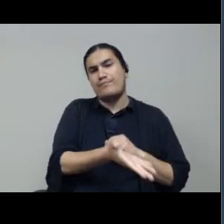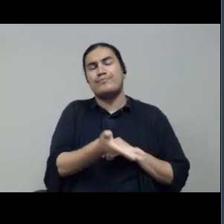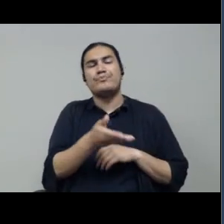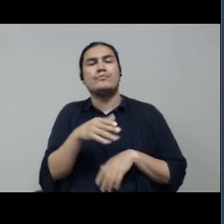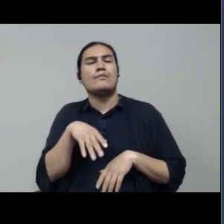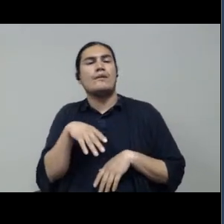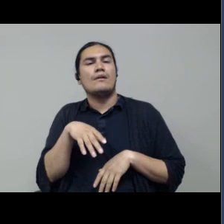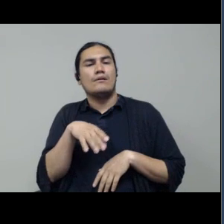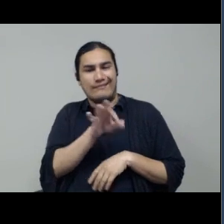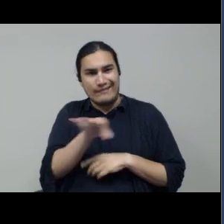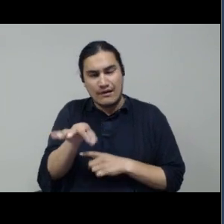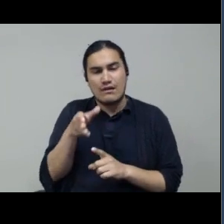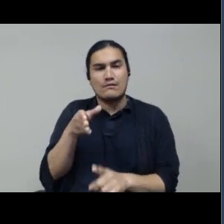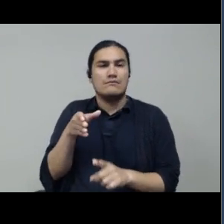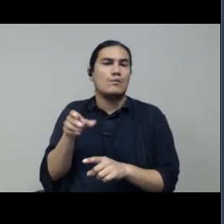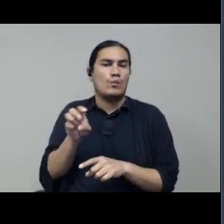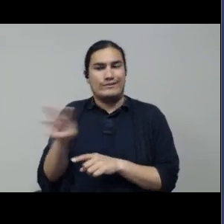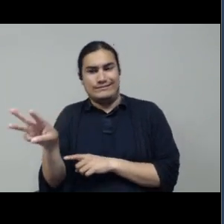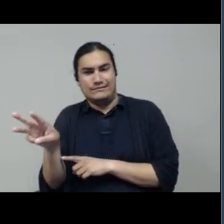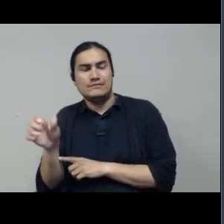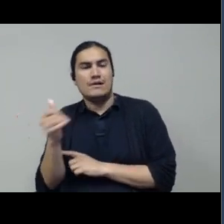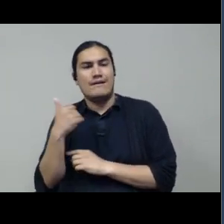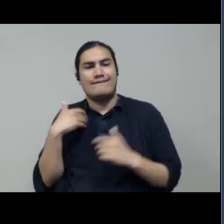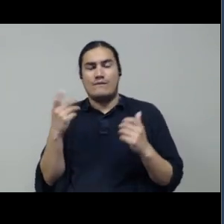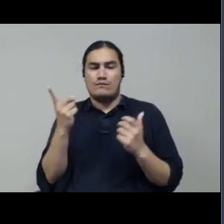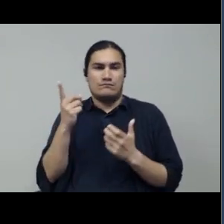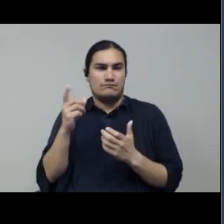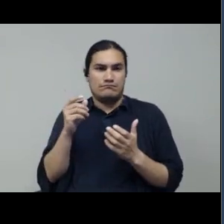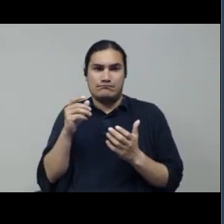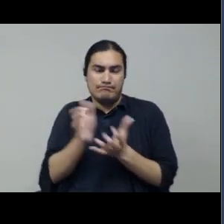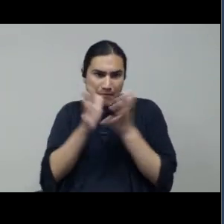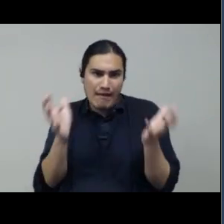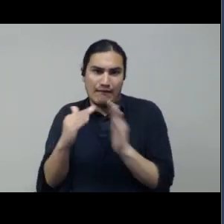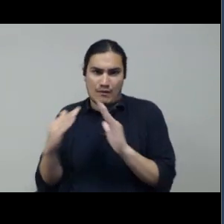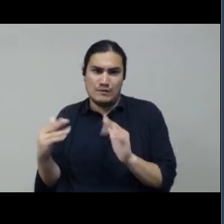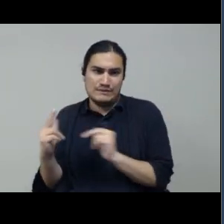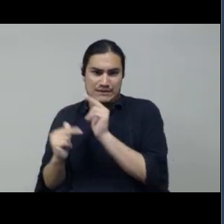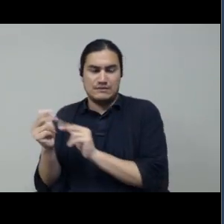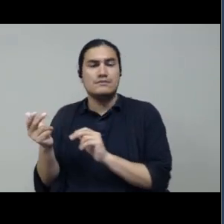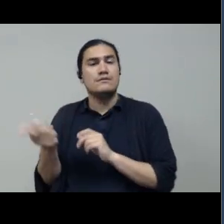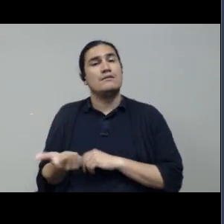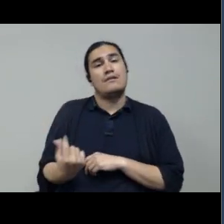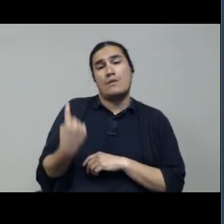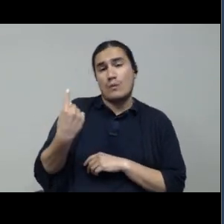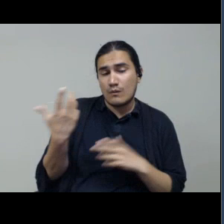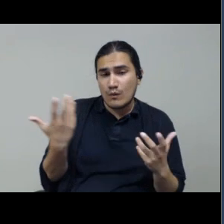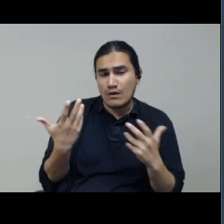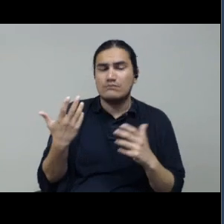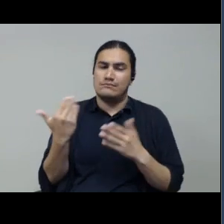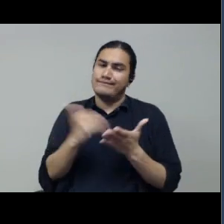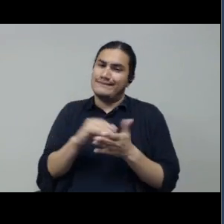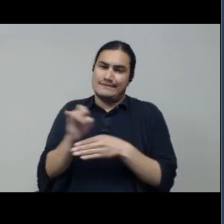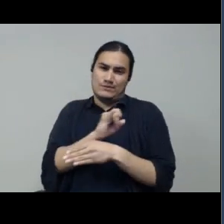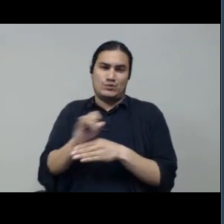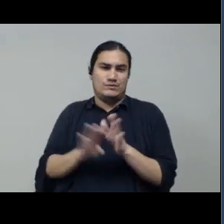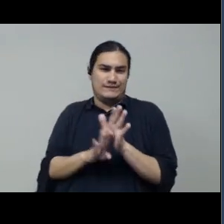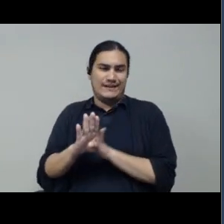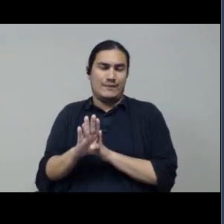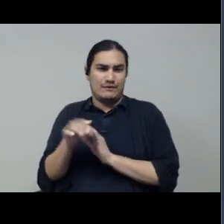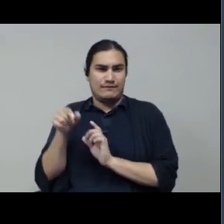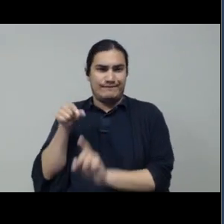have thousands and thousands of units being planned. And then the other one is certainly the industrial development that we have in